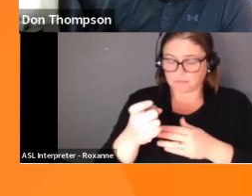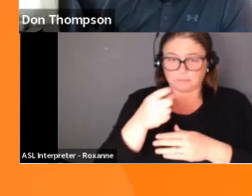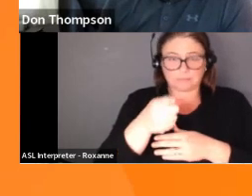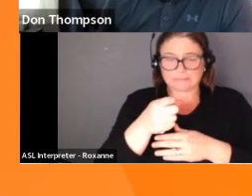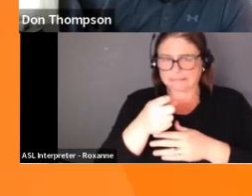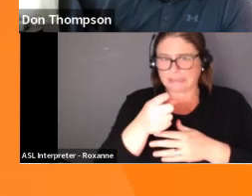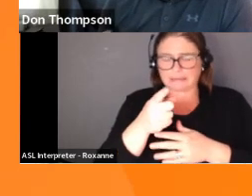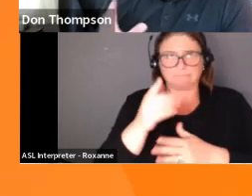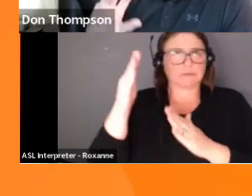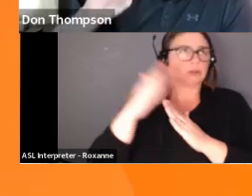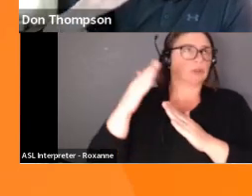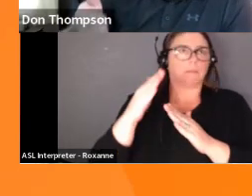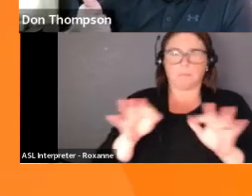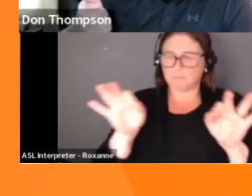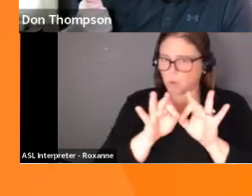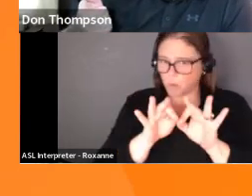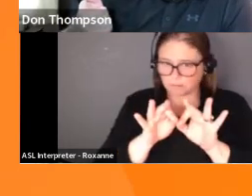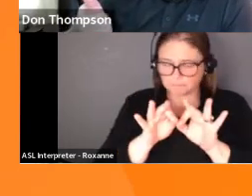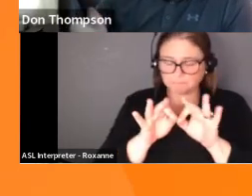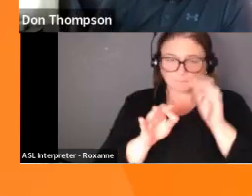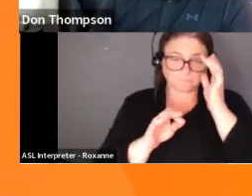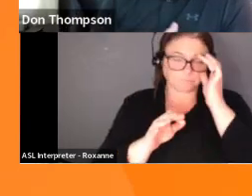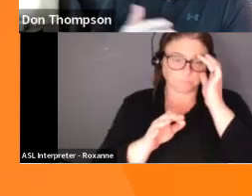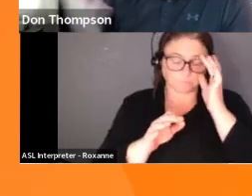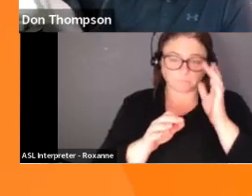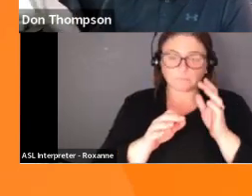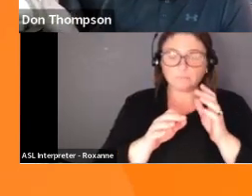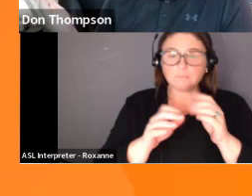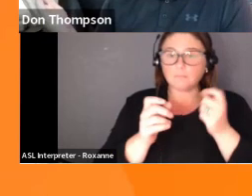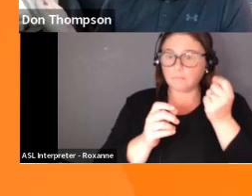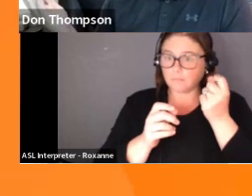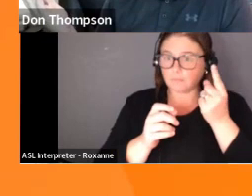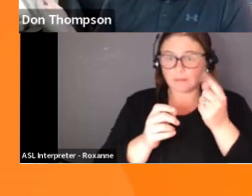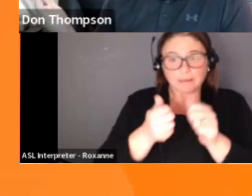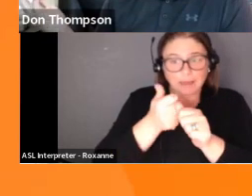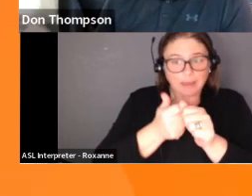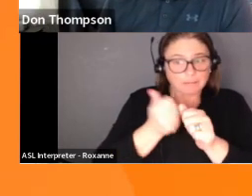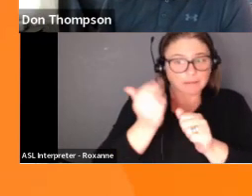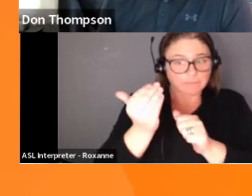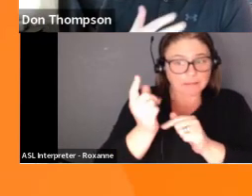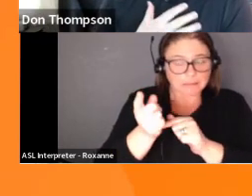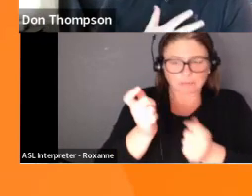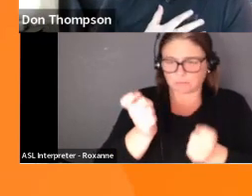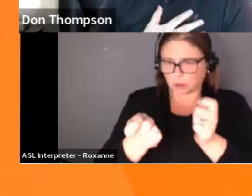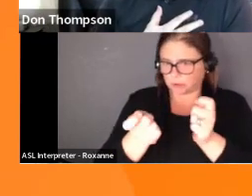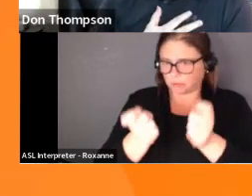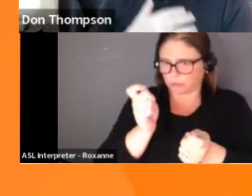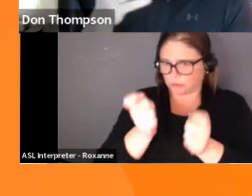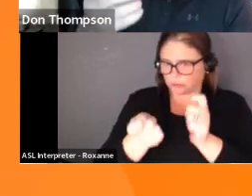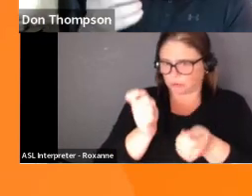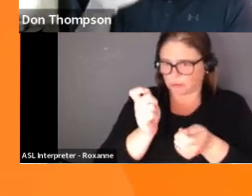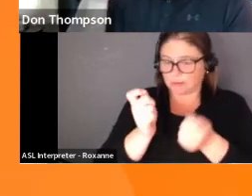most important thing. It will change every 15 minutes. Okay, if I